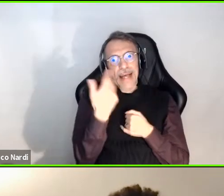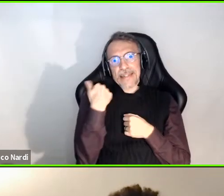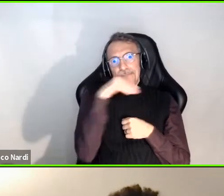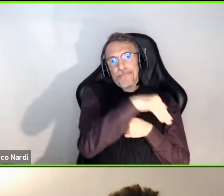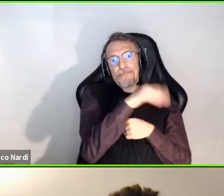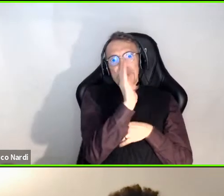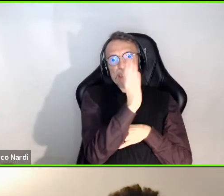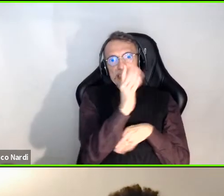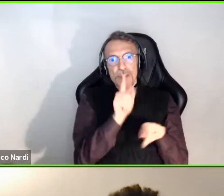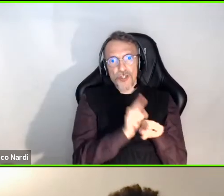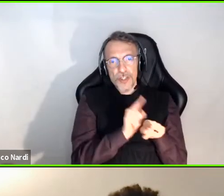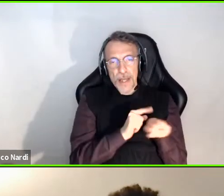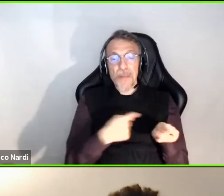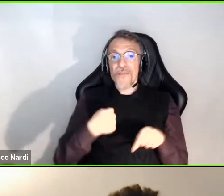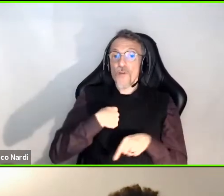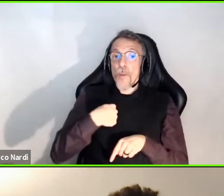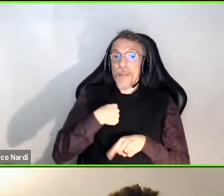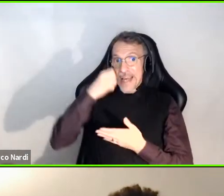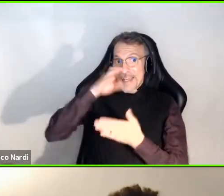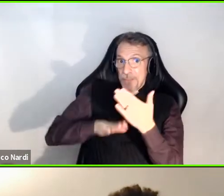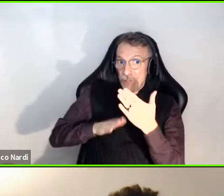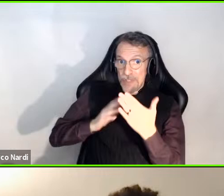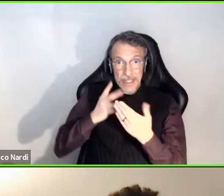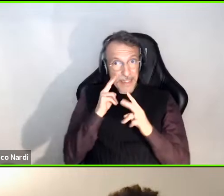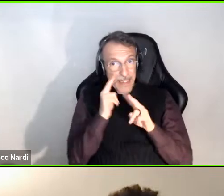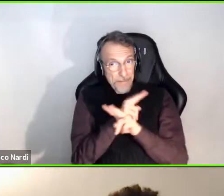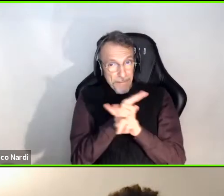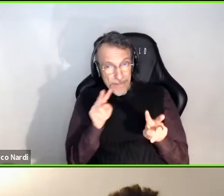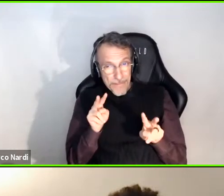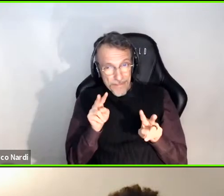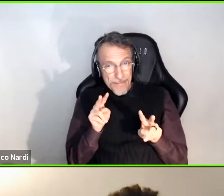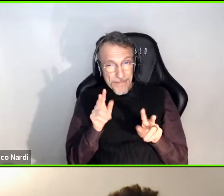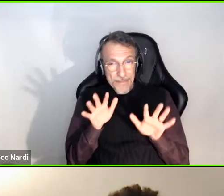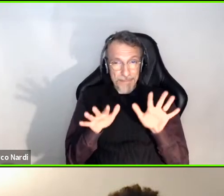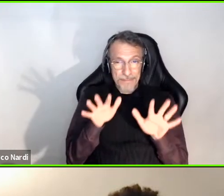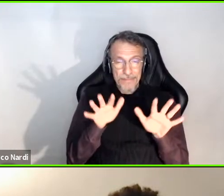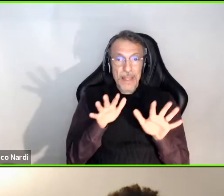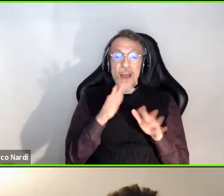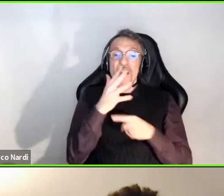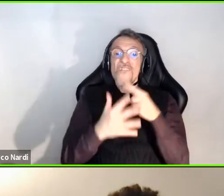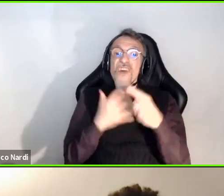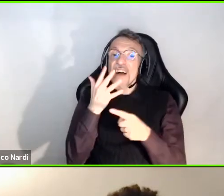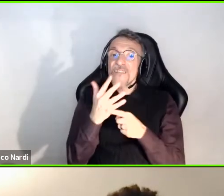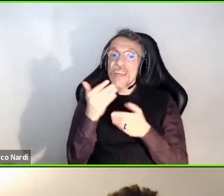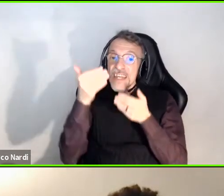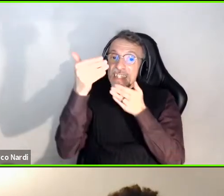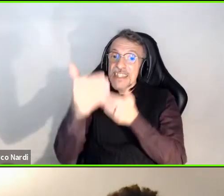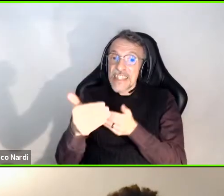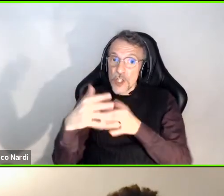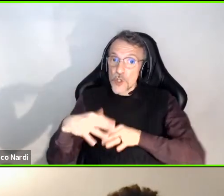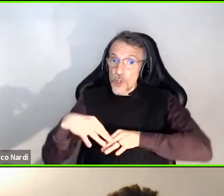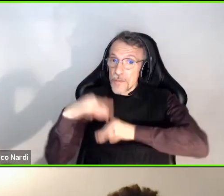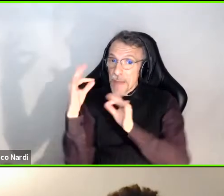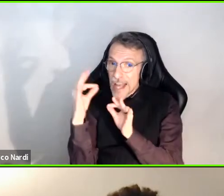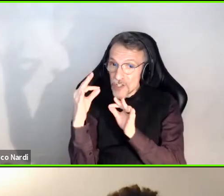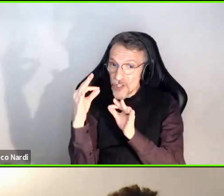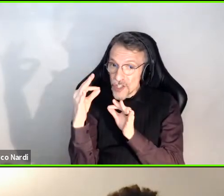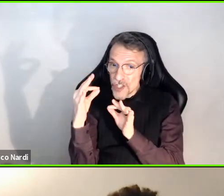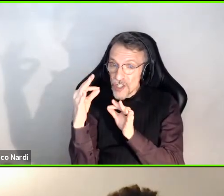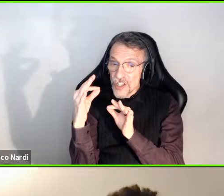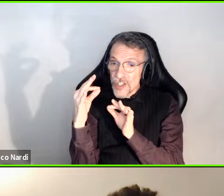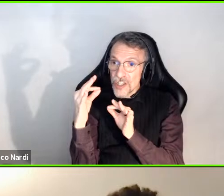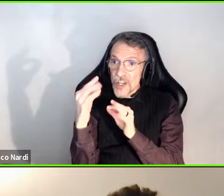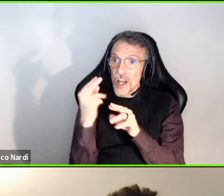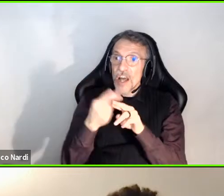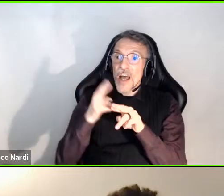me, from the experience that we have seen, even if you give them the 5 years suspension, as long as they will pay